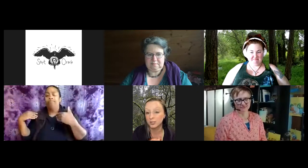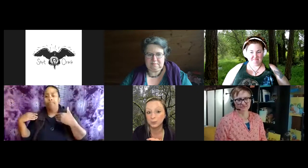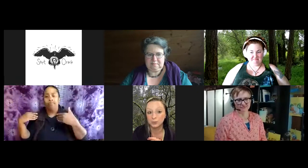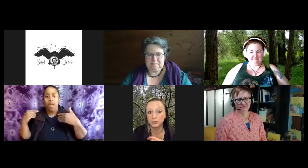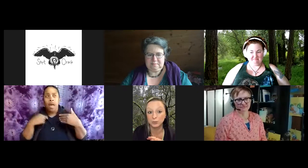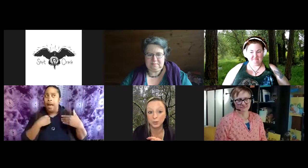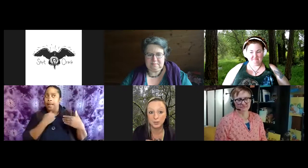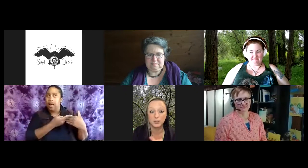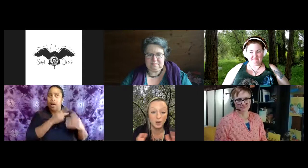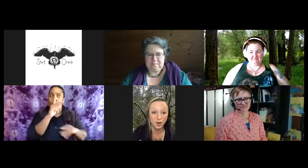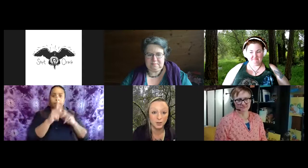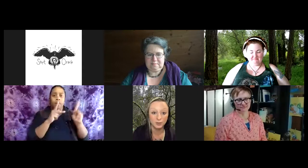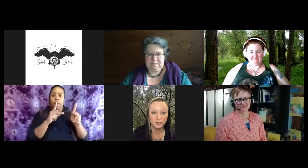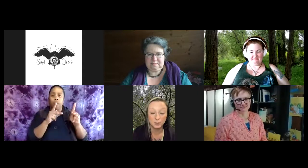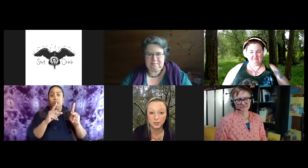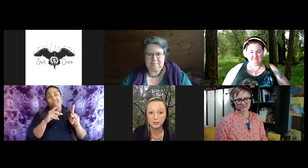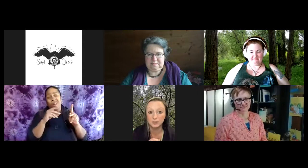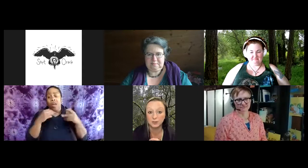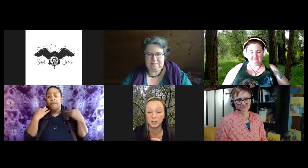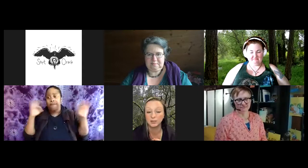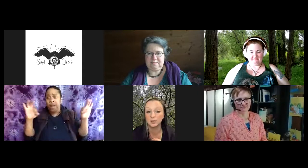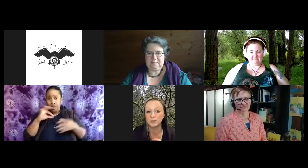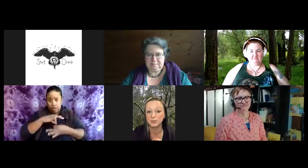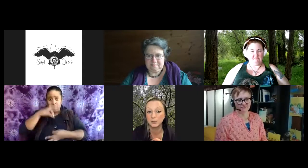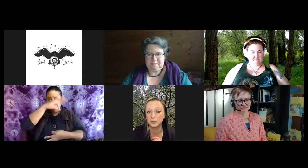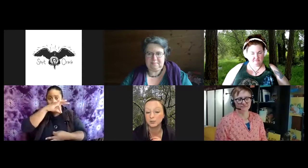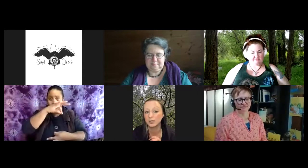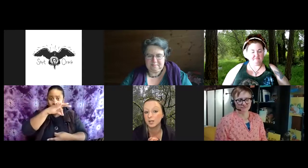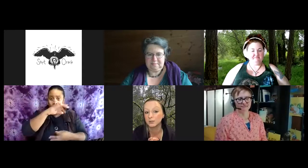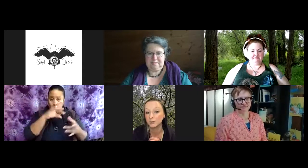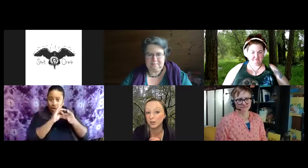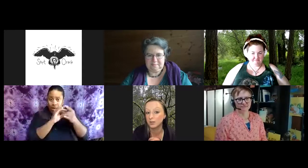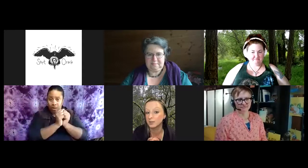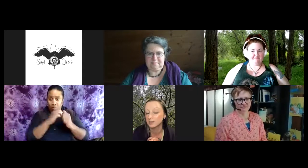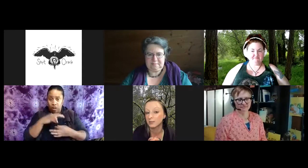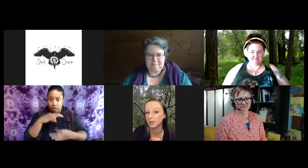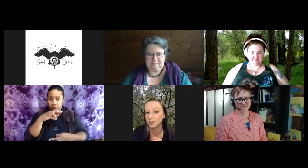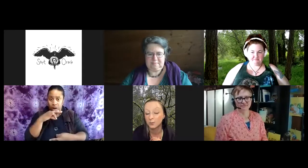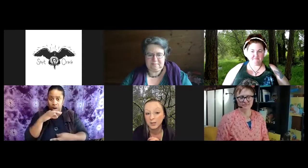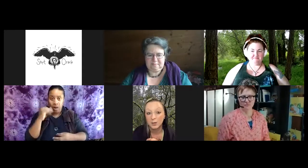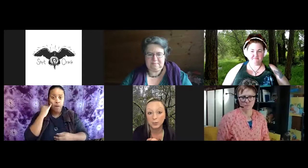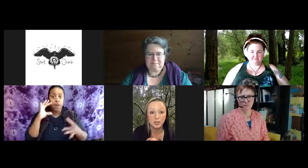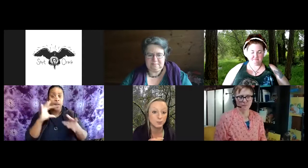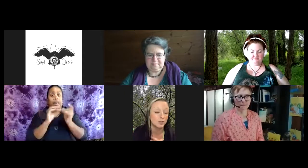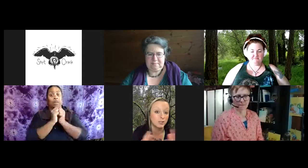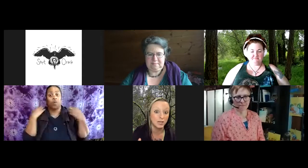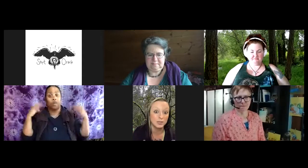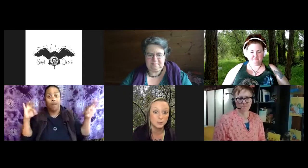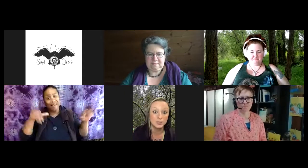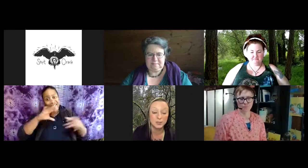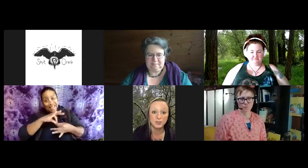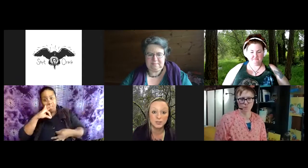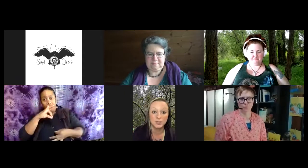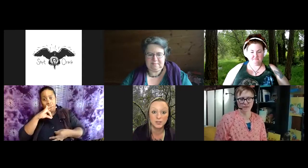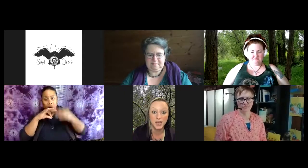tell people they are spirits. You're connecting with spirit when you're connecting with fairies. And so when it comes to connecting